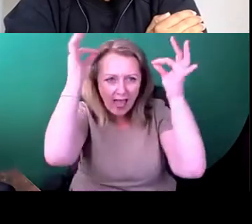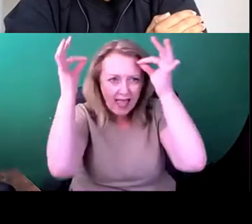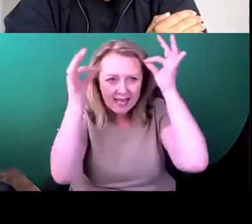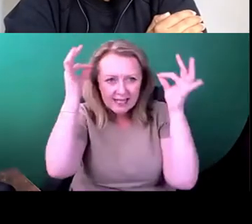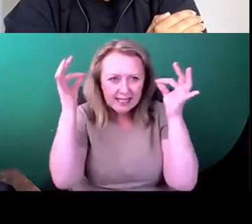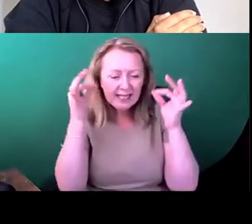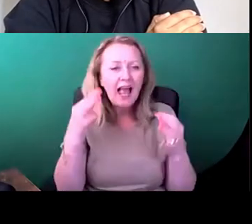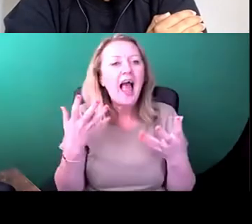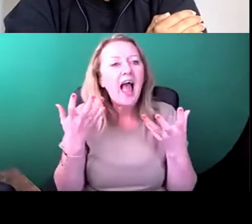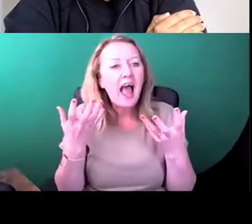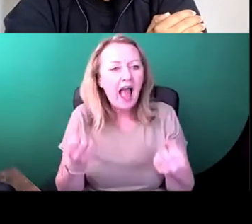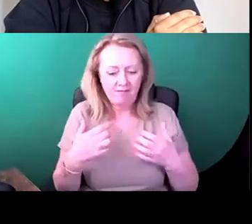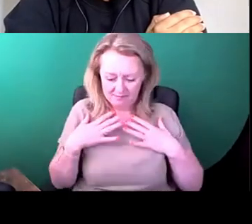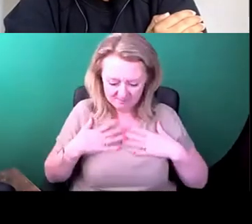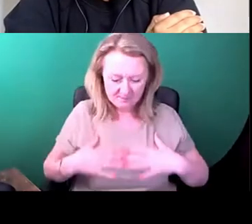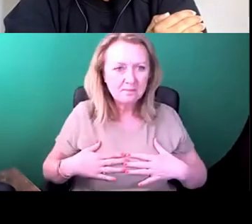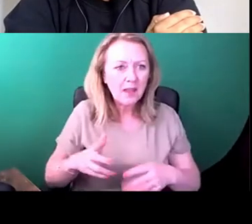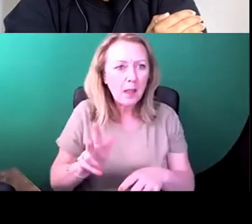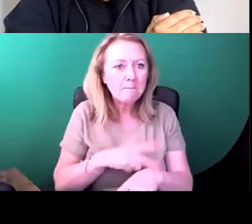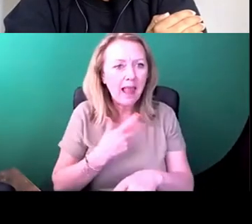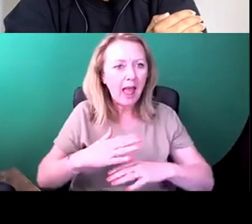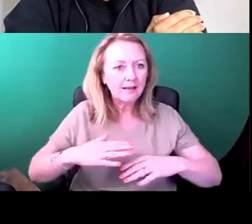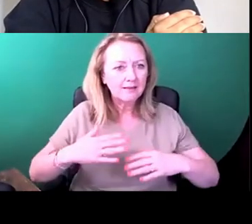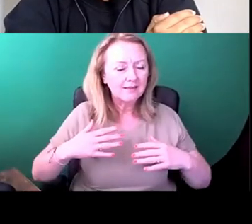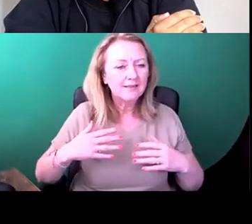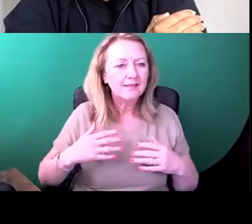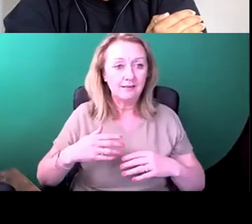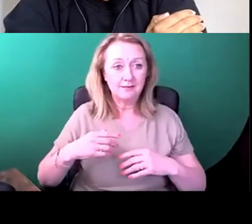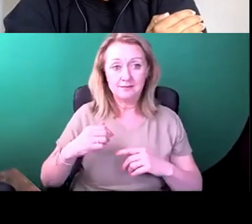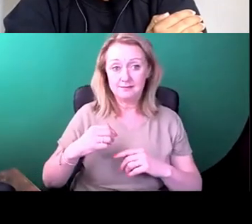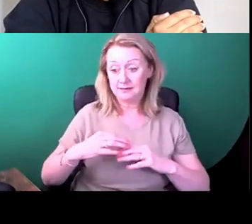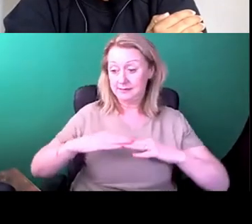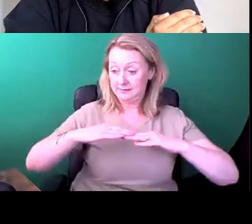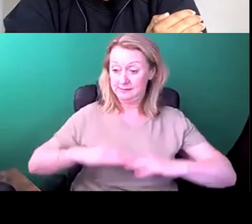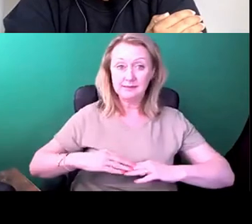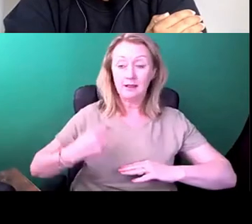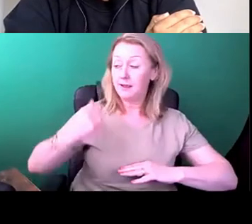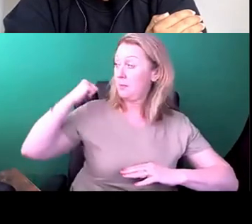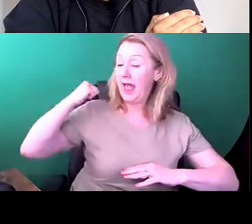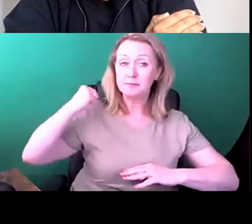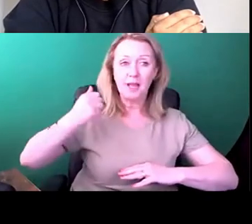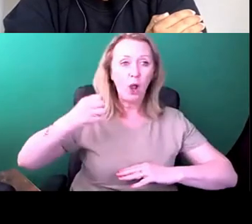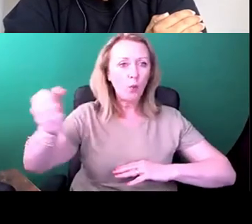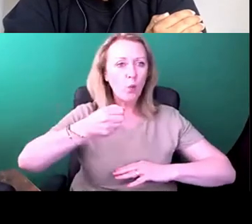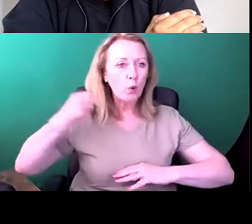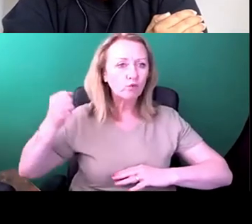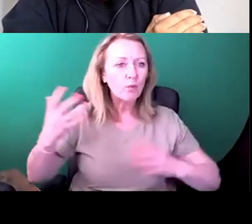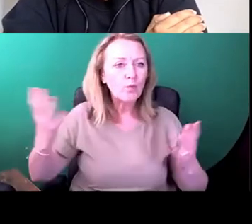I'm wearing a black top and sitting behind a suite of wardrobes in West